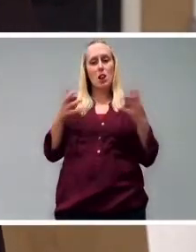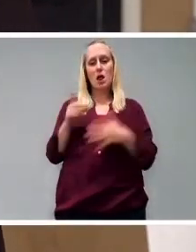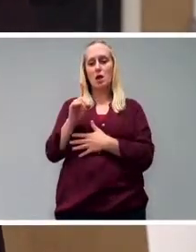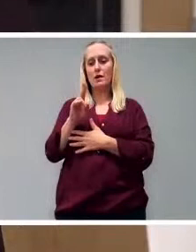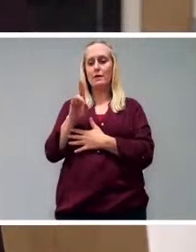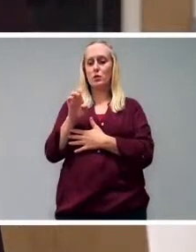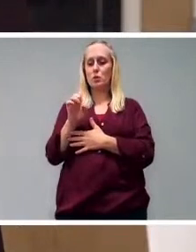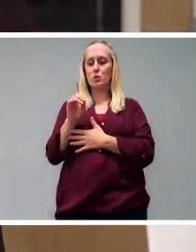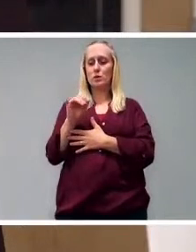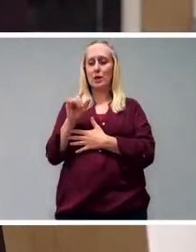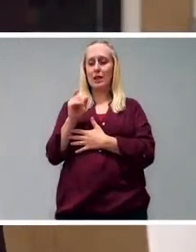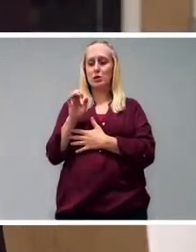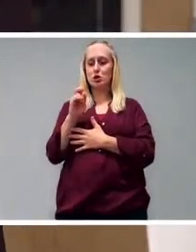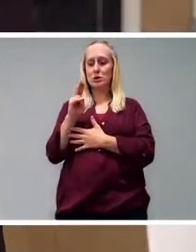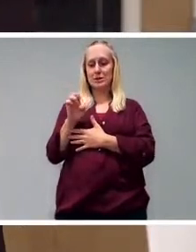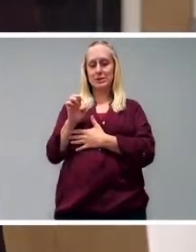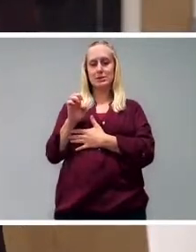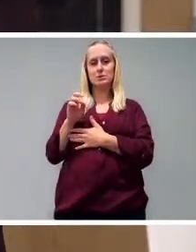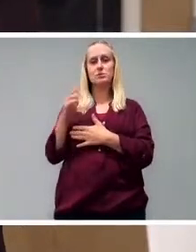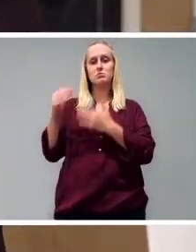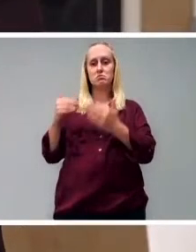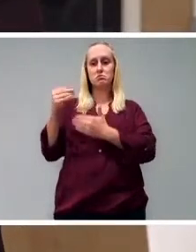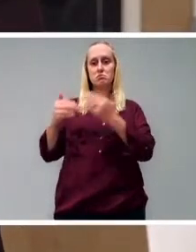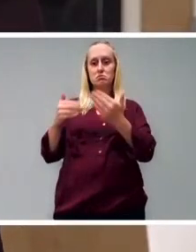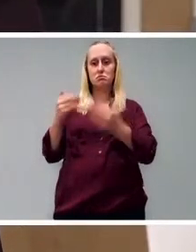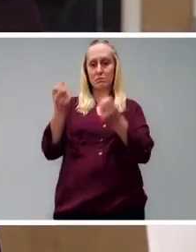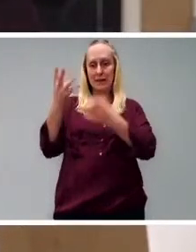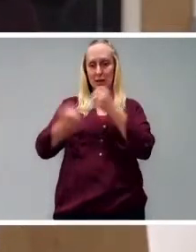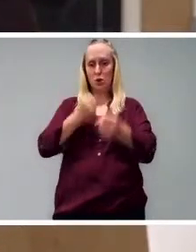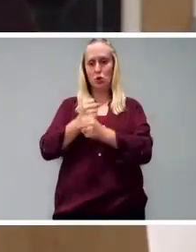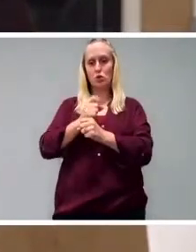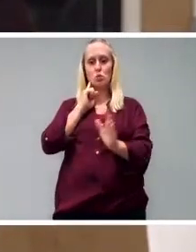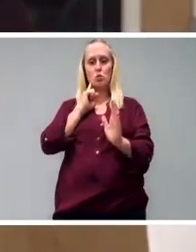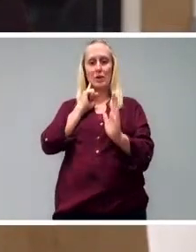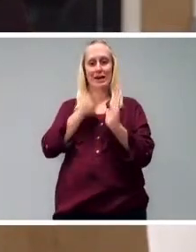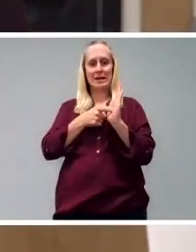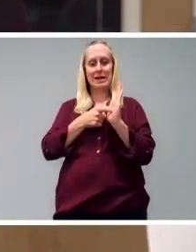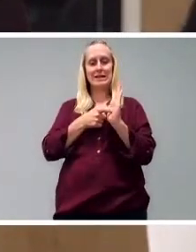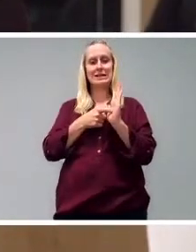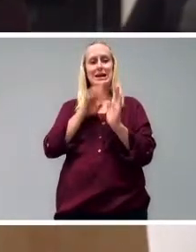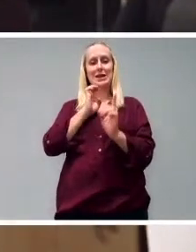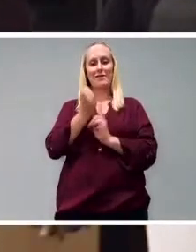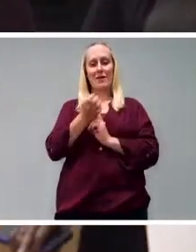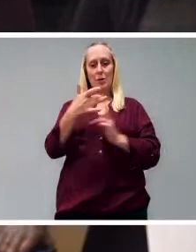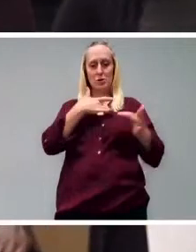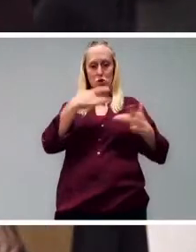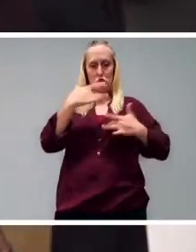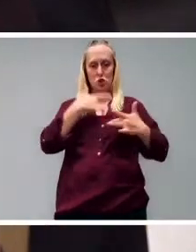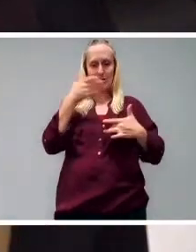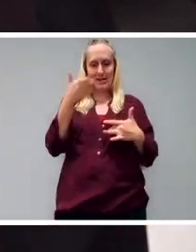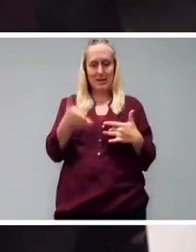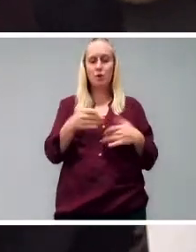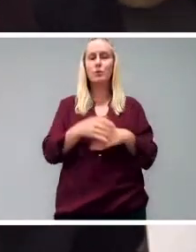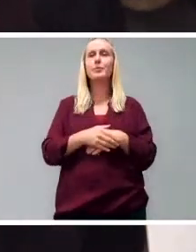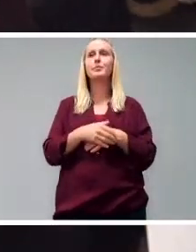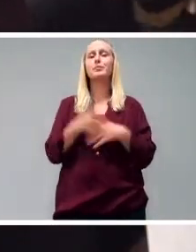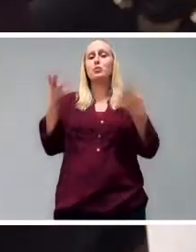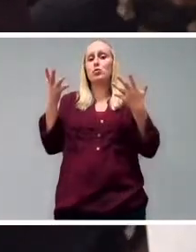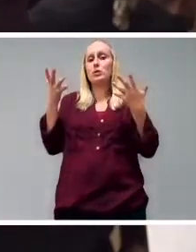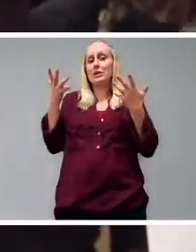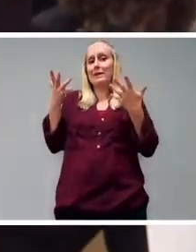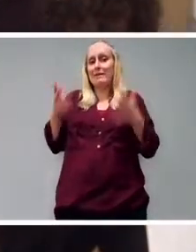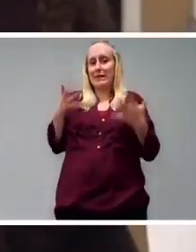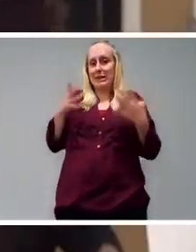the years addressing environmental concerns on site, and we have finished all of